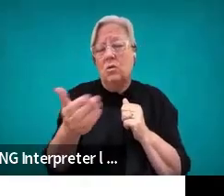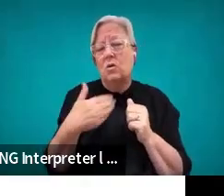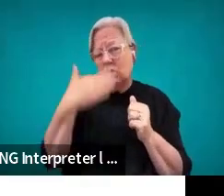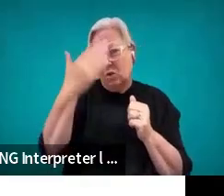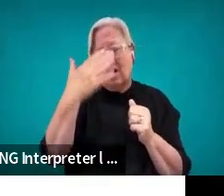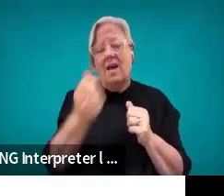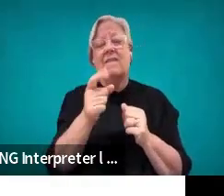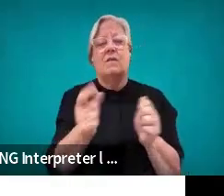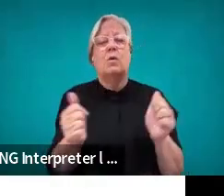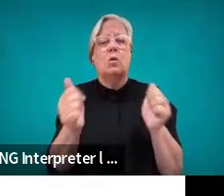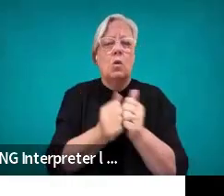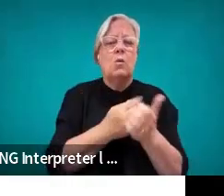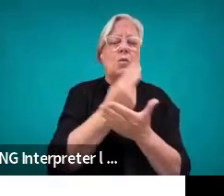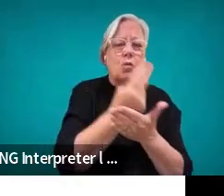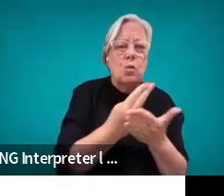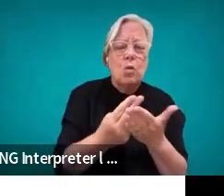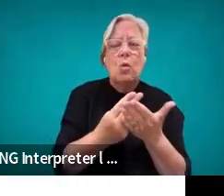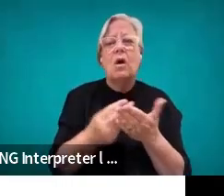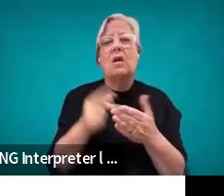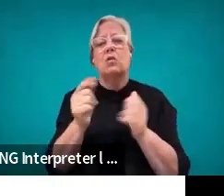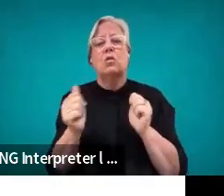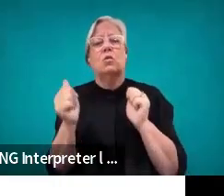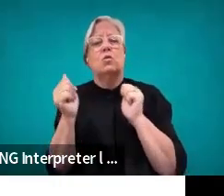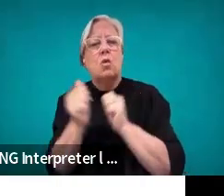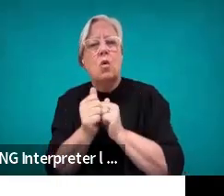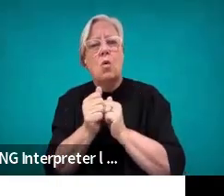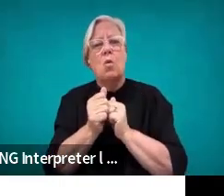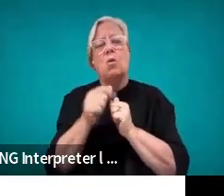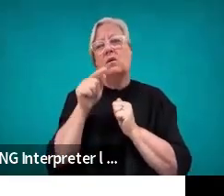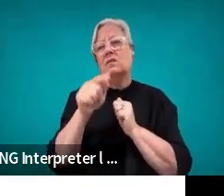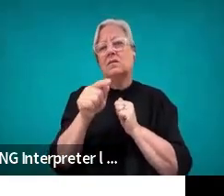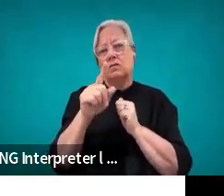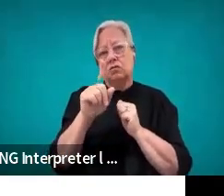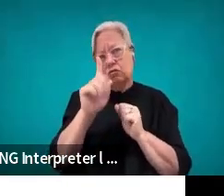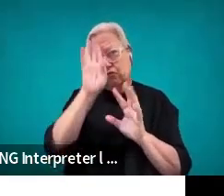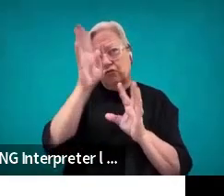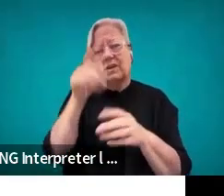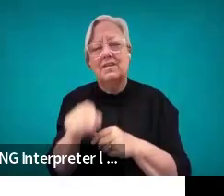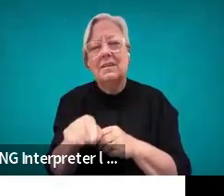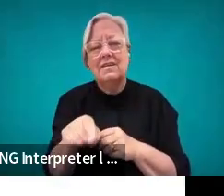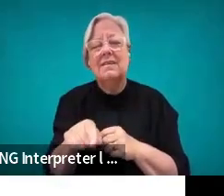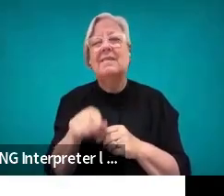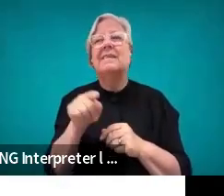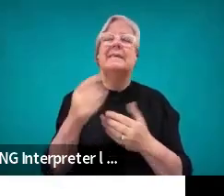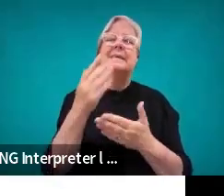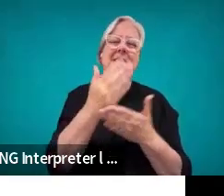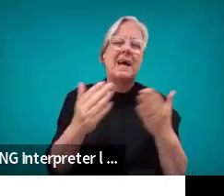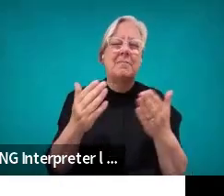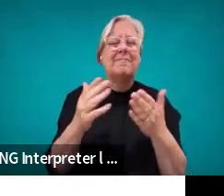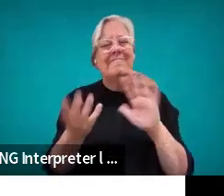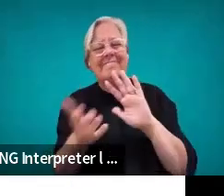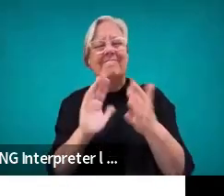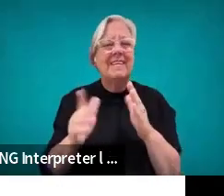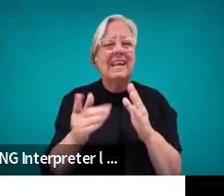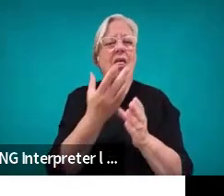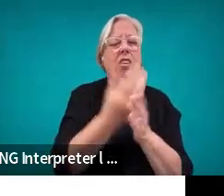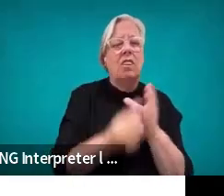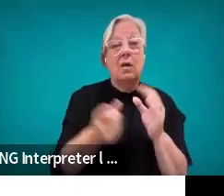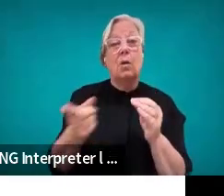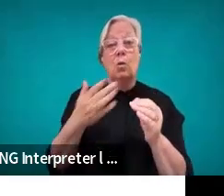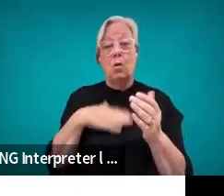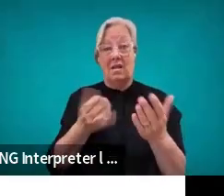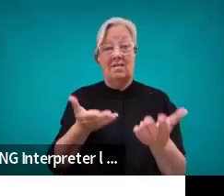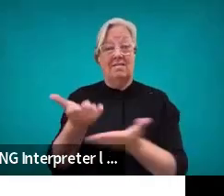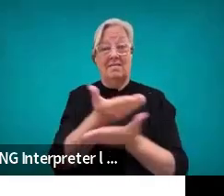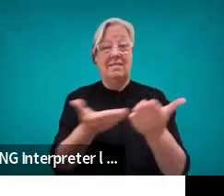co-creation a lot, and on some of the times it has lost its power. When some people actually mean consultation, they say,